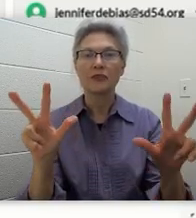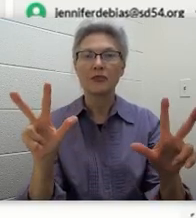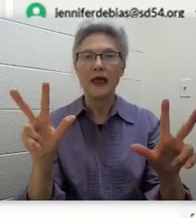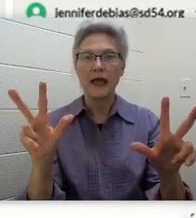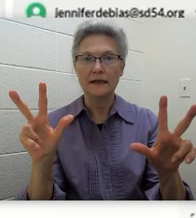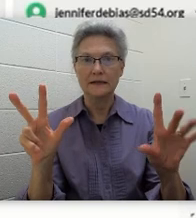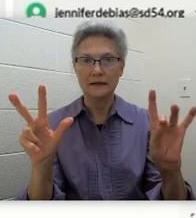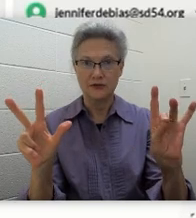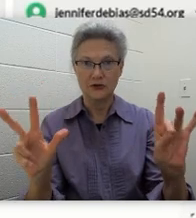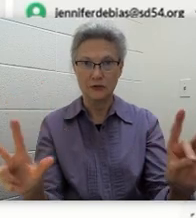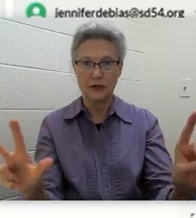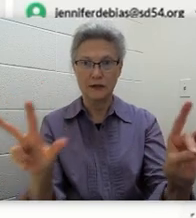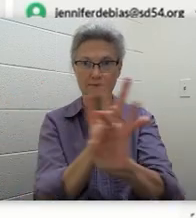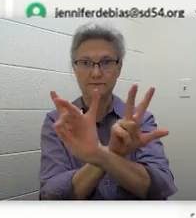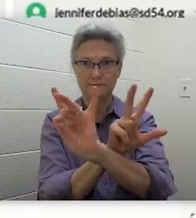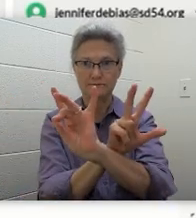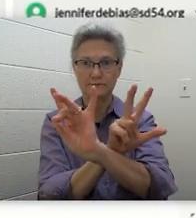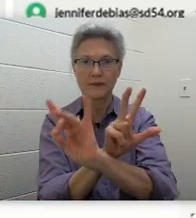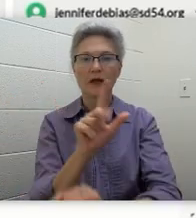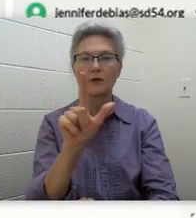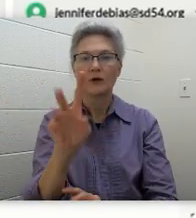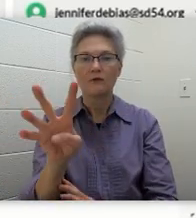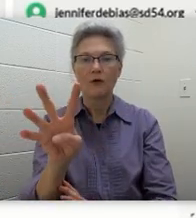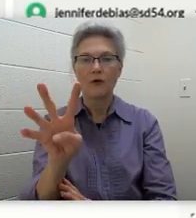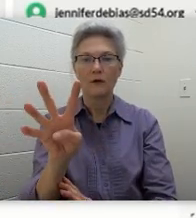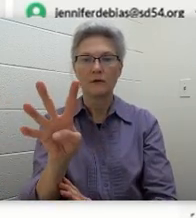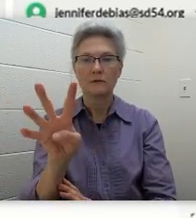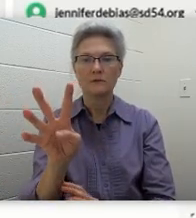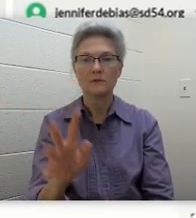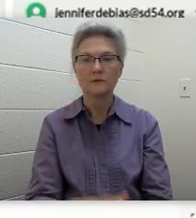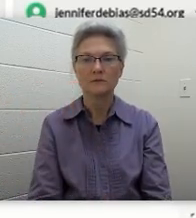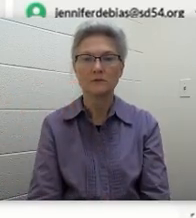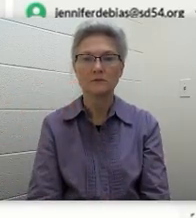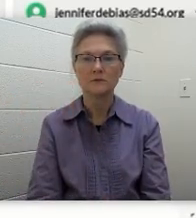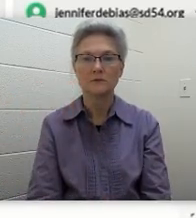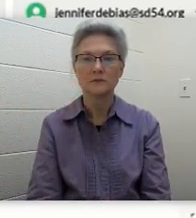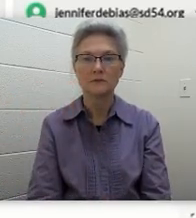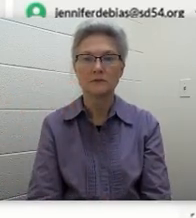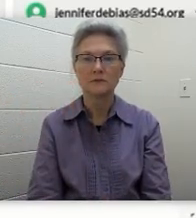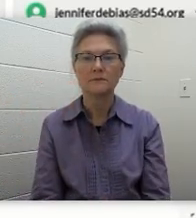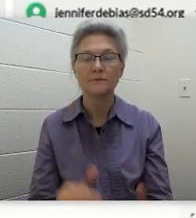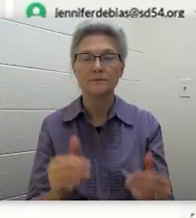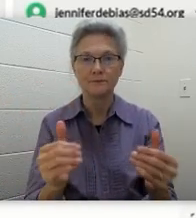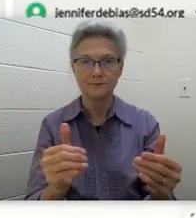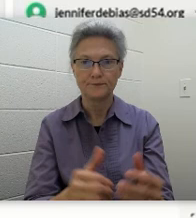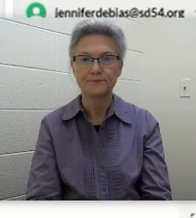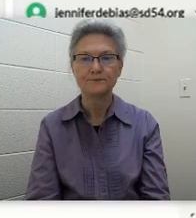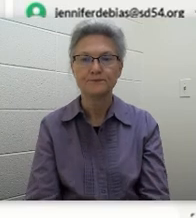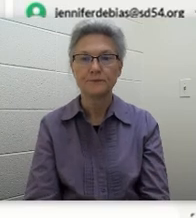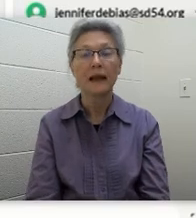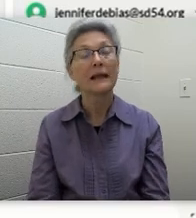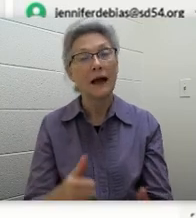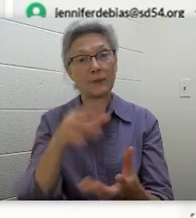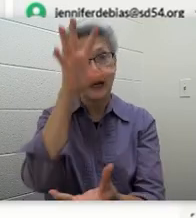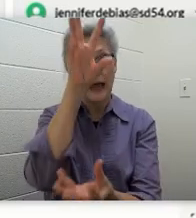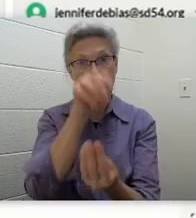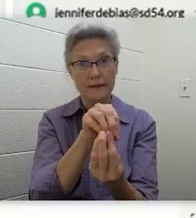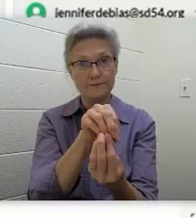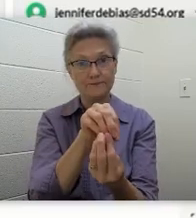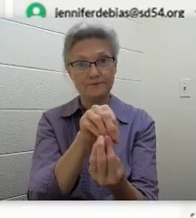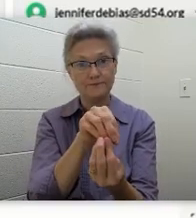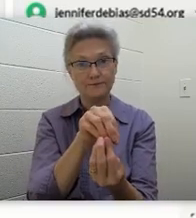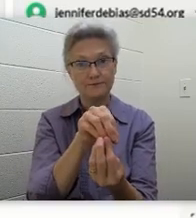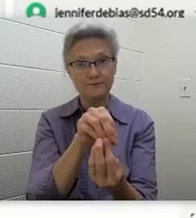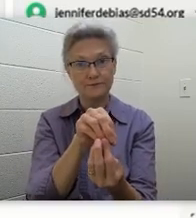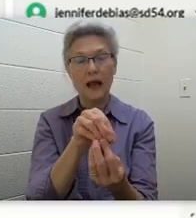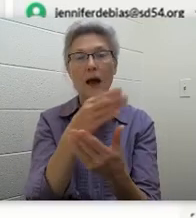And 8 times 3 is 24. There we have that. Okay, so now I'm going to add these